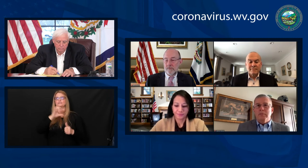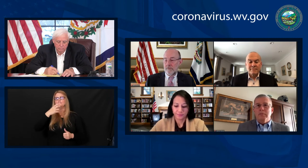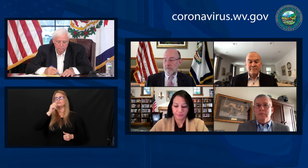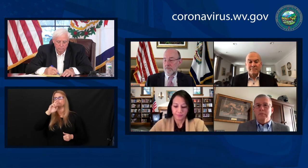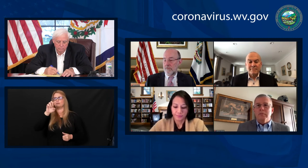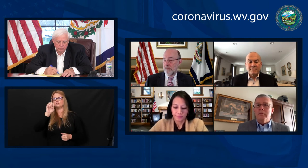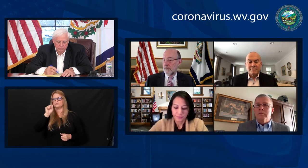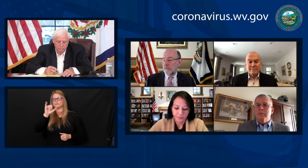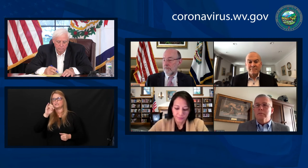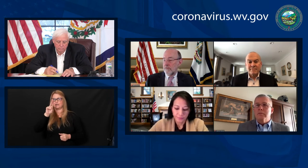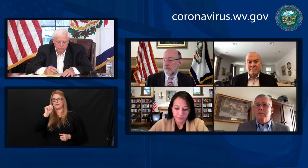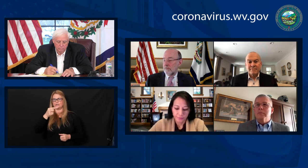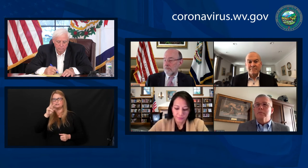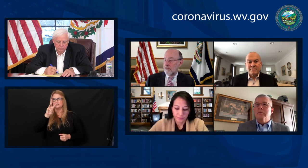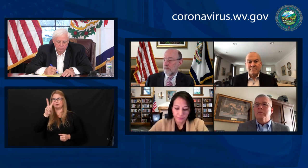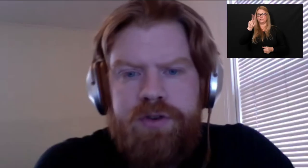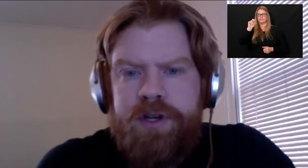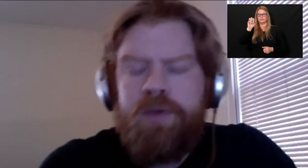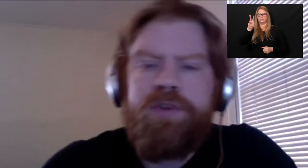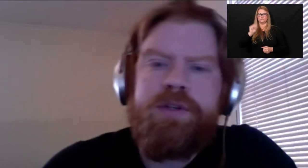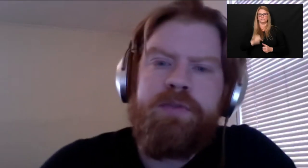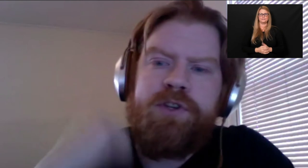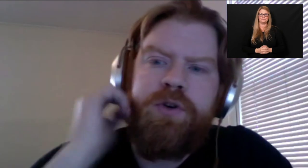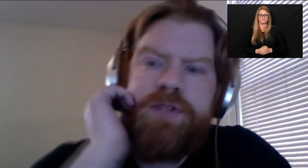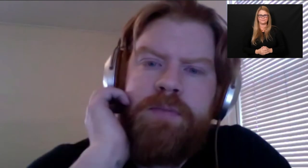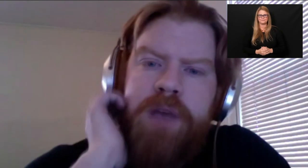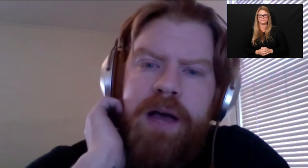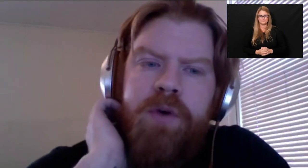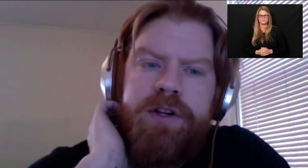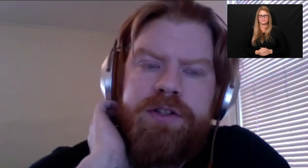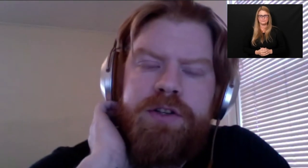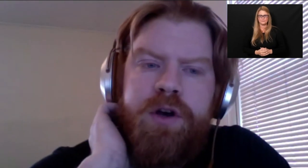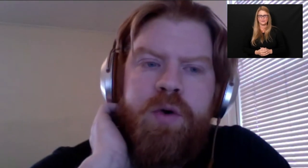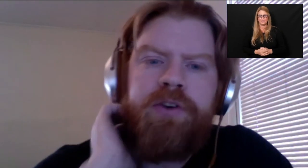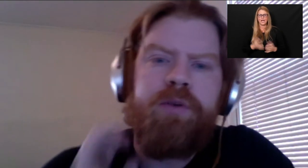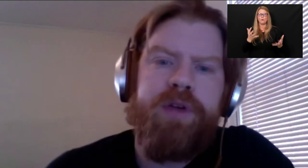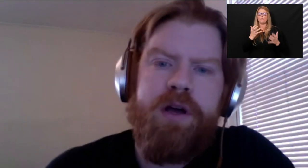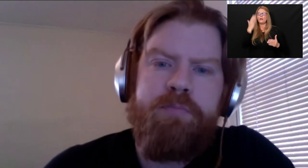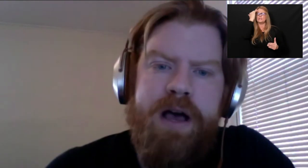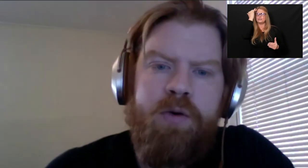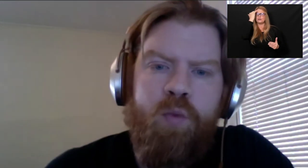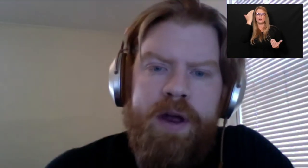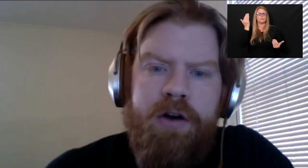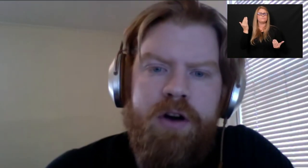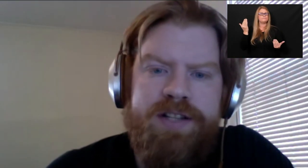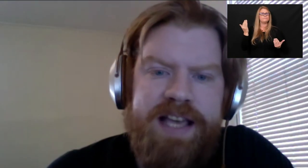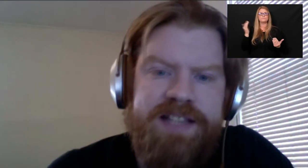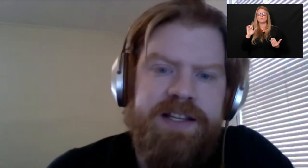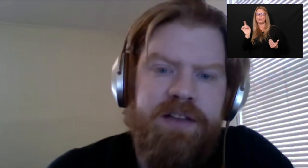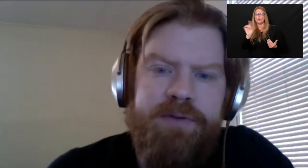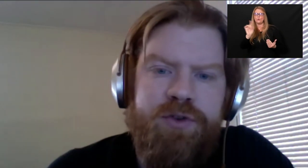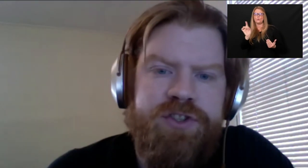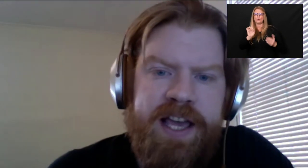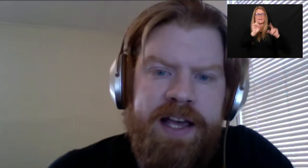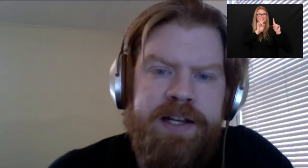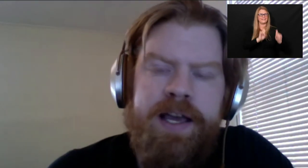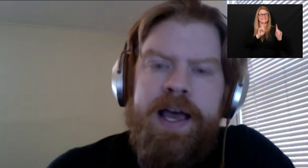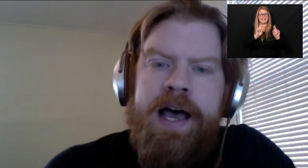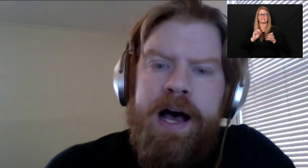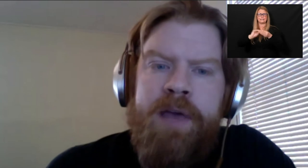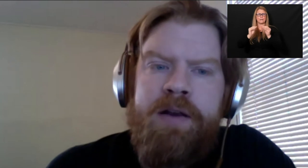News. Hi, this is Charles Young with WV News. I wanted to know a little bit about where our testing levels